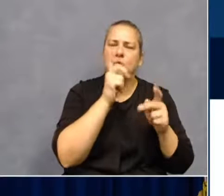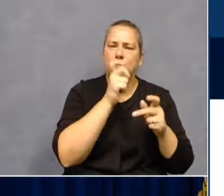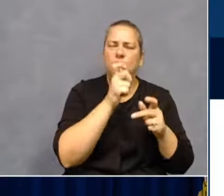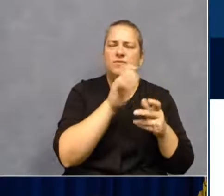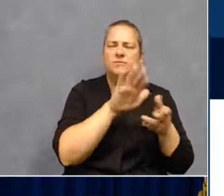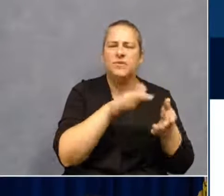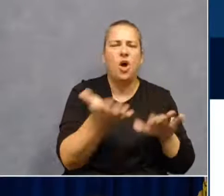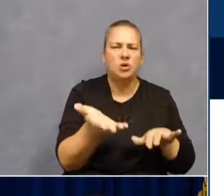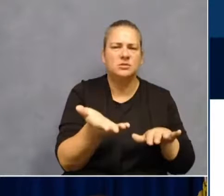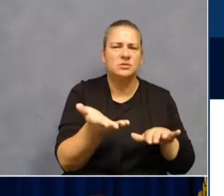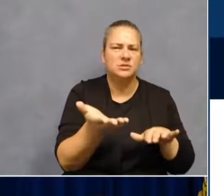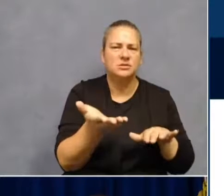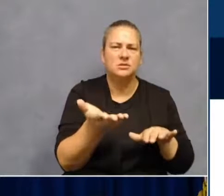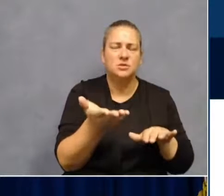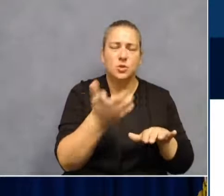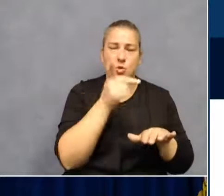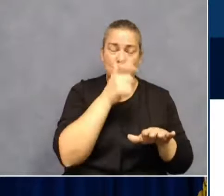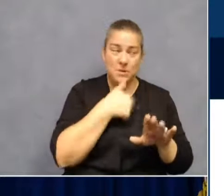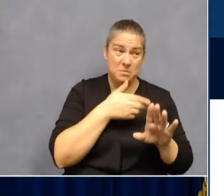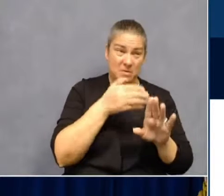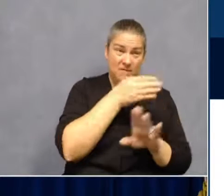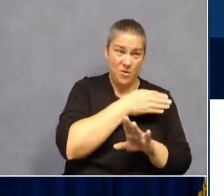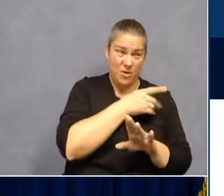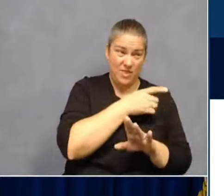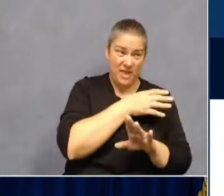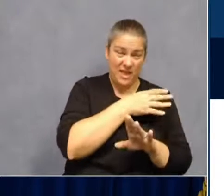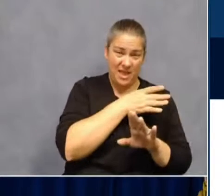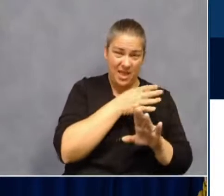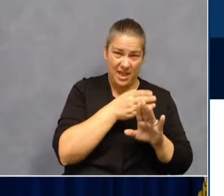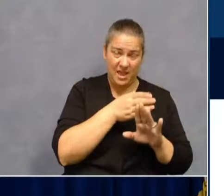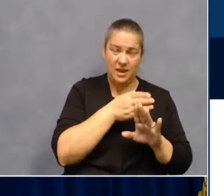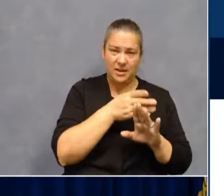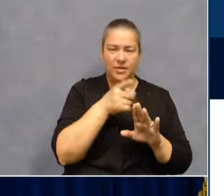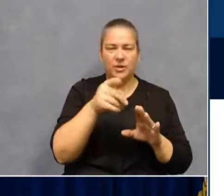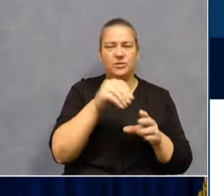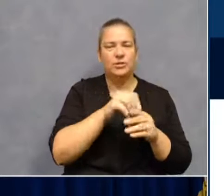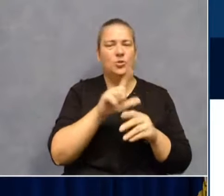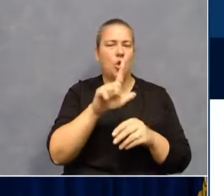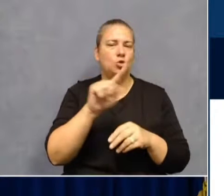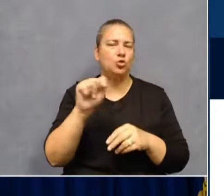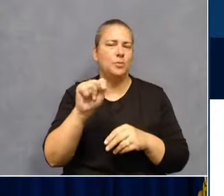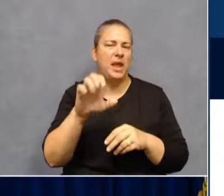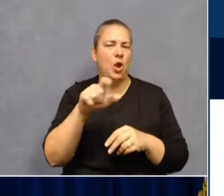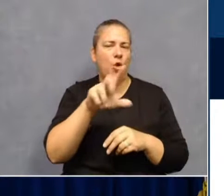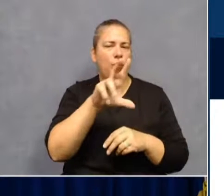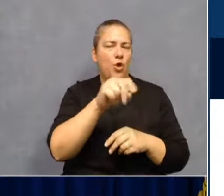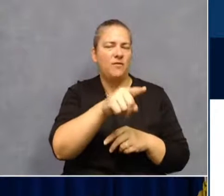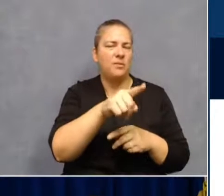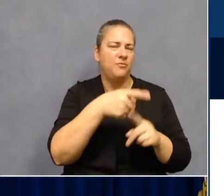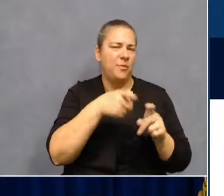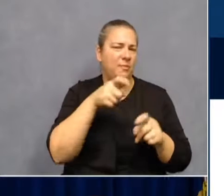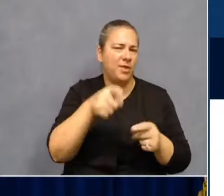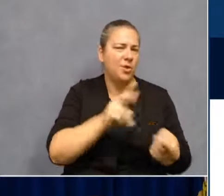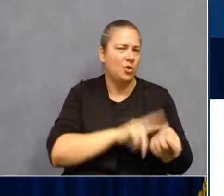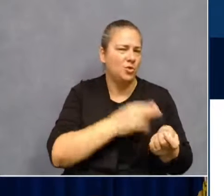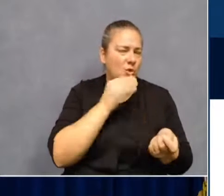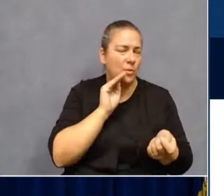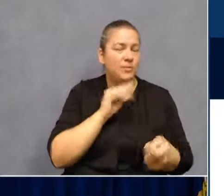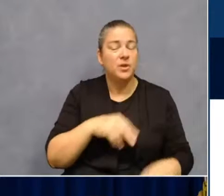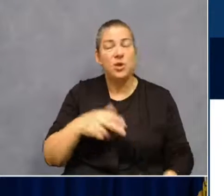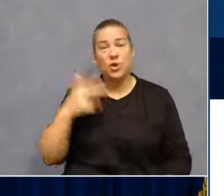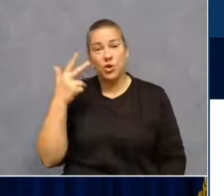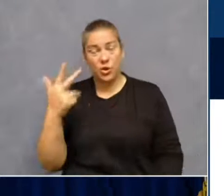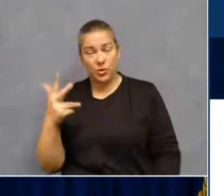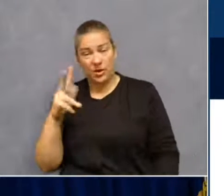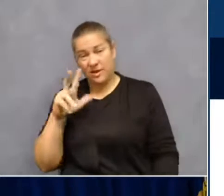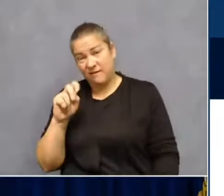we've previously reported fall into being in long-term care. And I'm sad to report today that we have 3 new veterans in